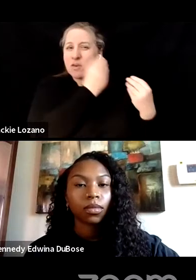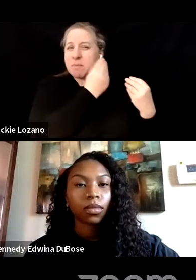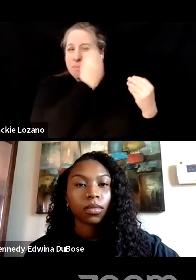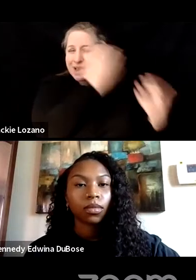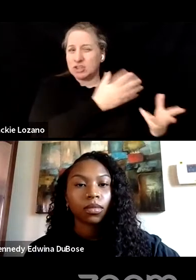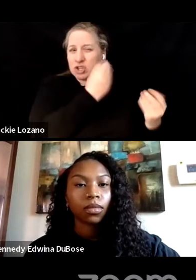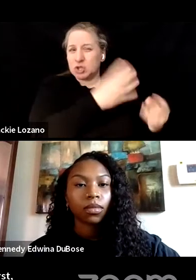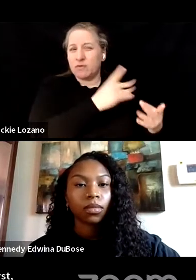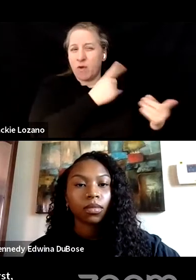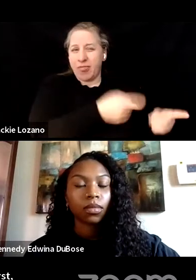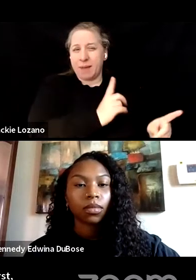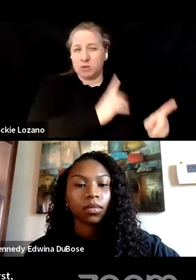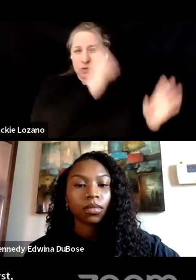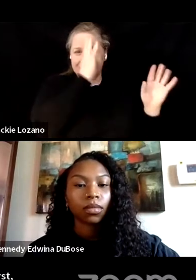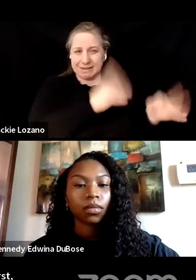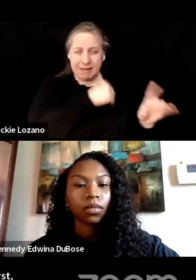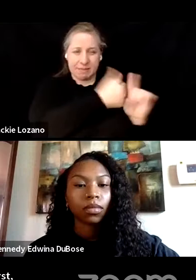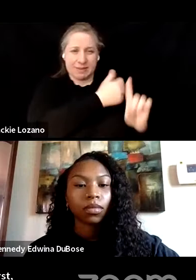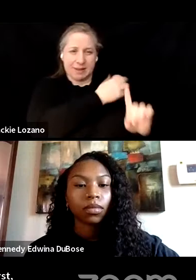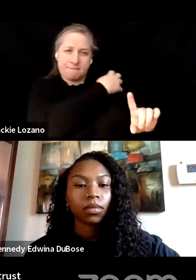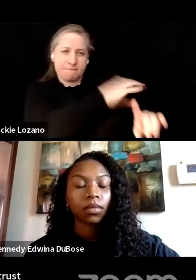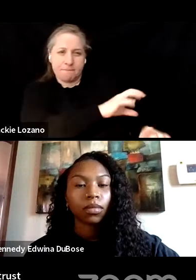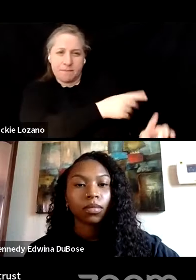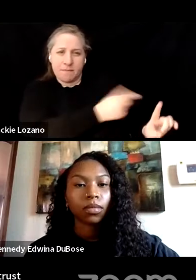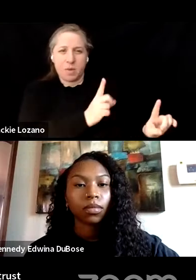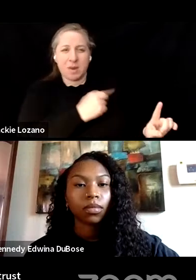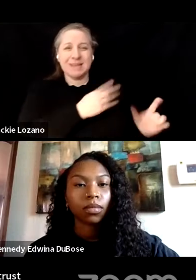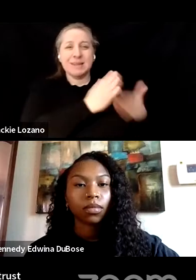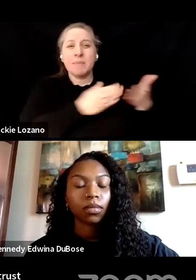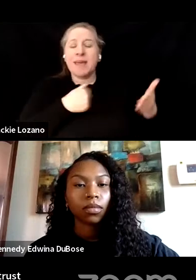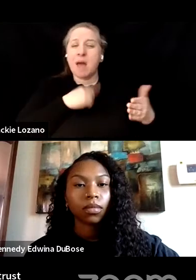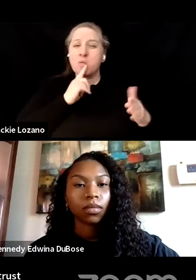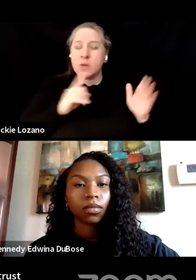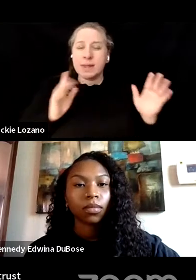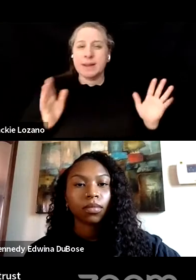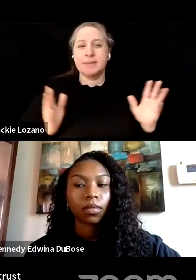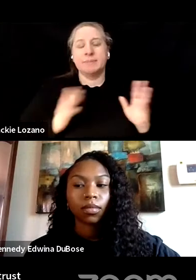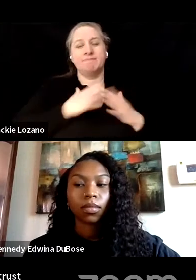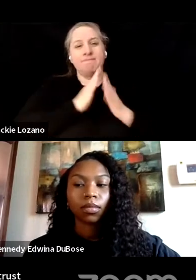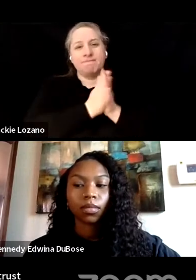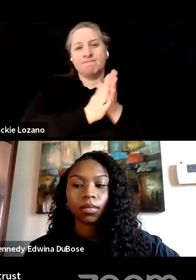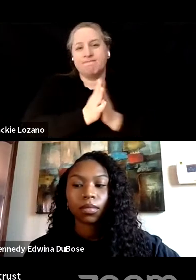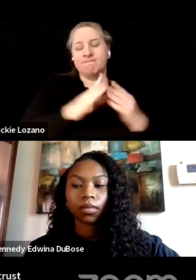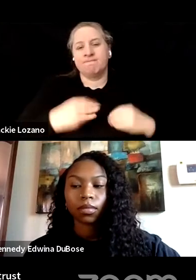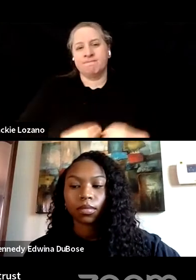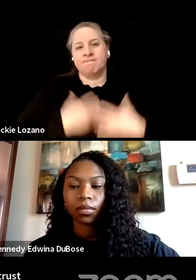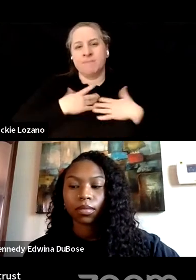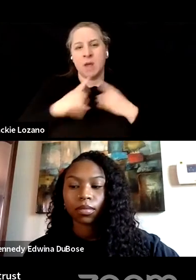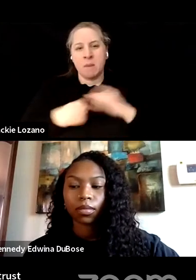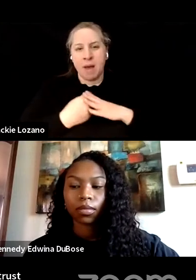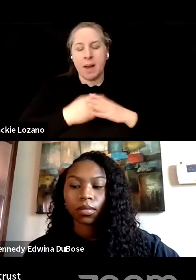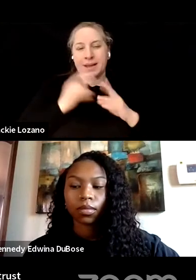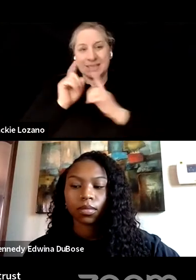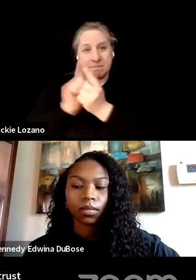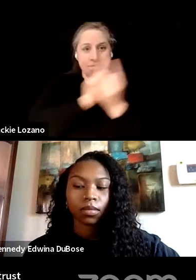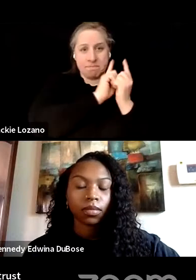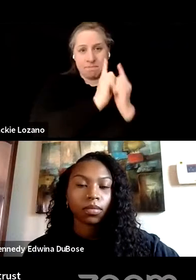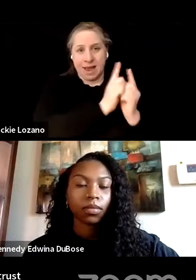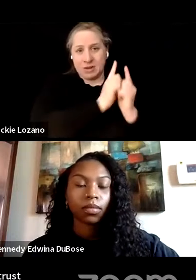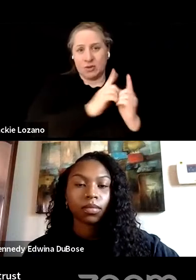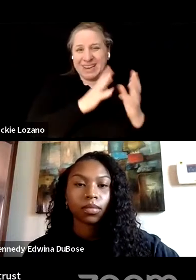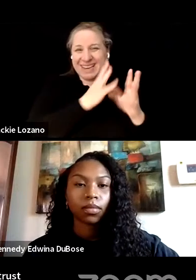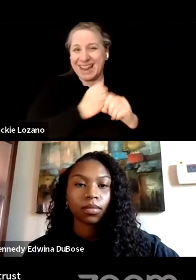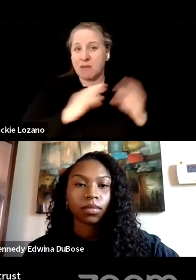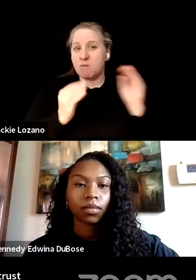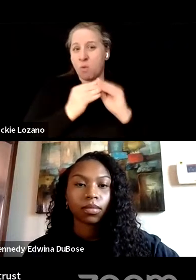decision themselves. And so I think something I'm very passionate about is mentoring and increasing pipeline efforts of getting more Black